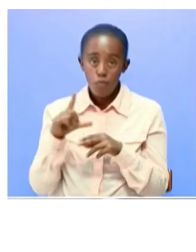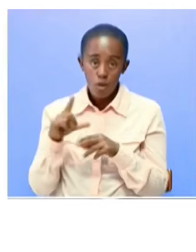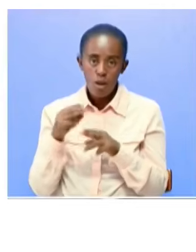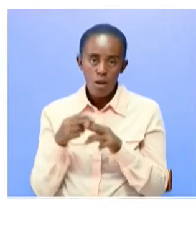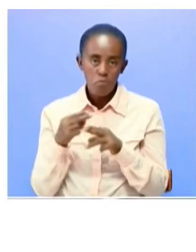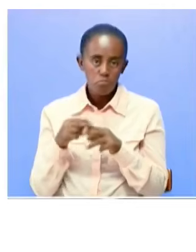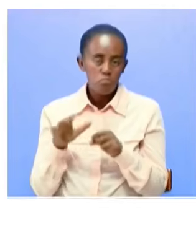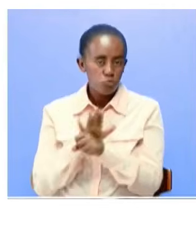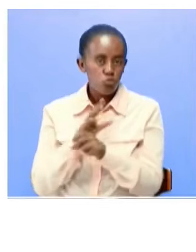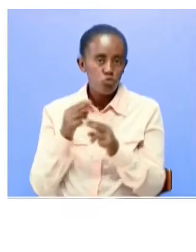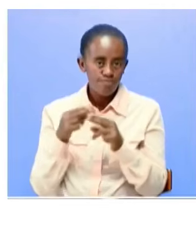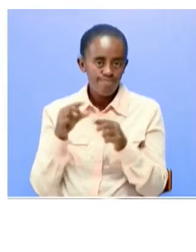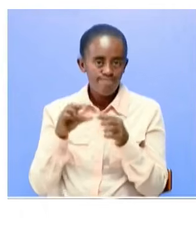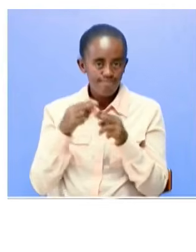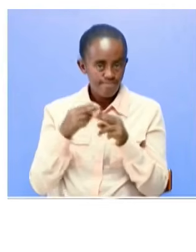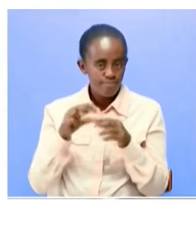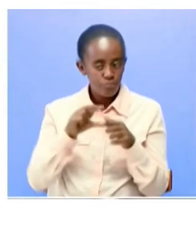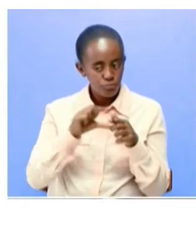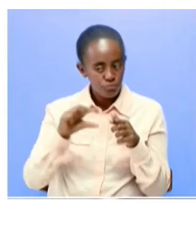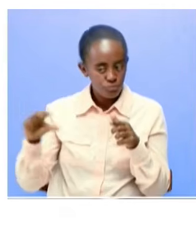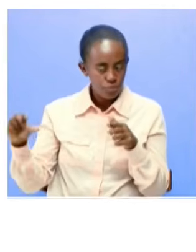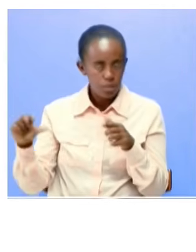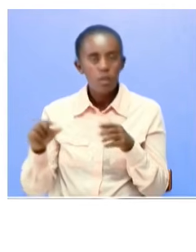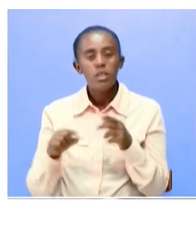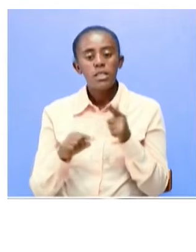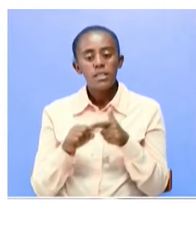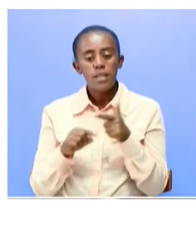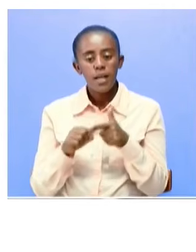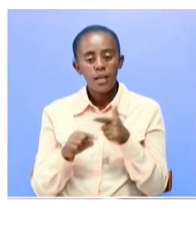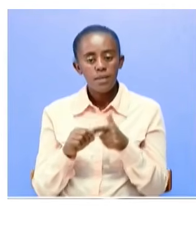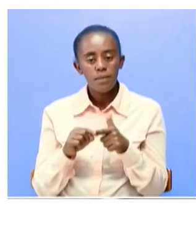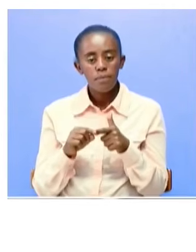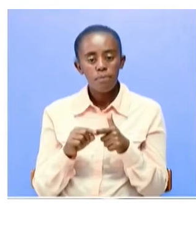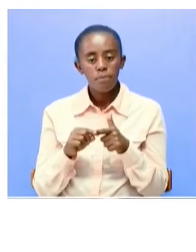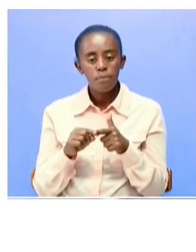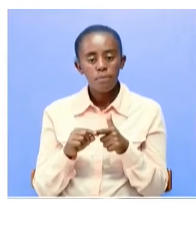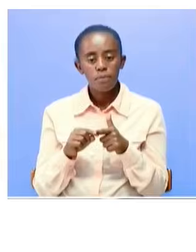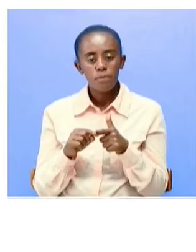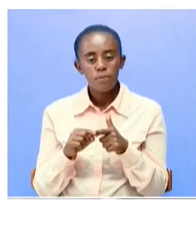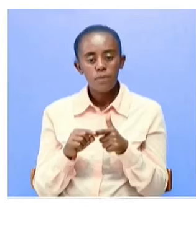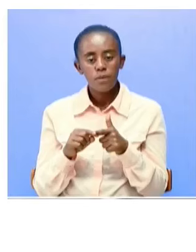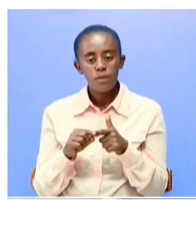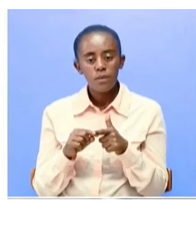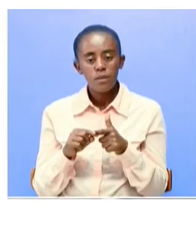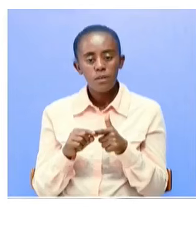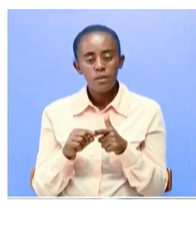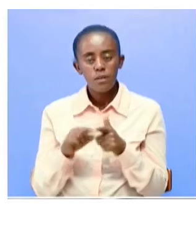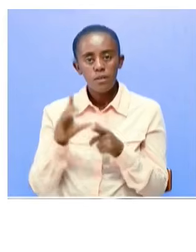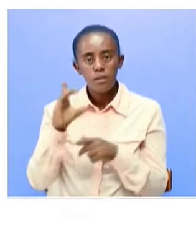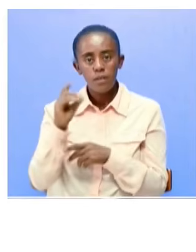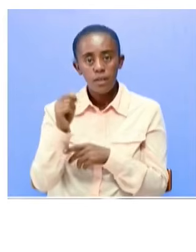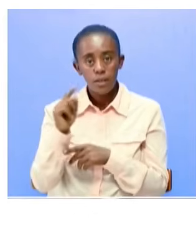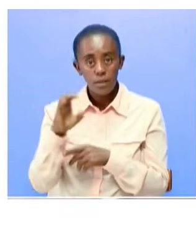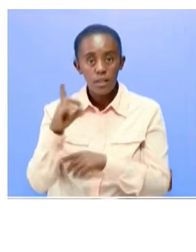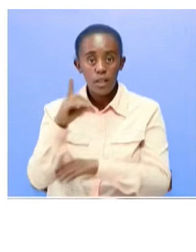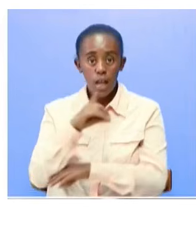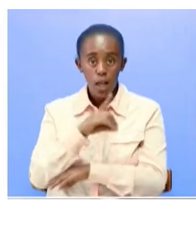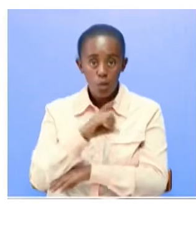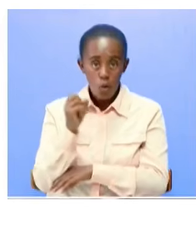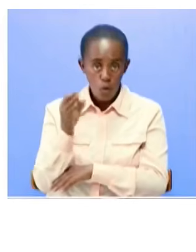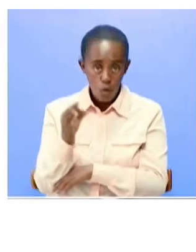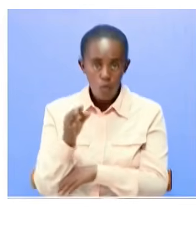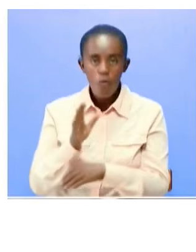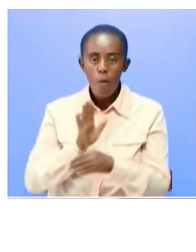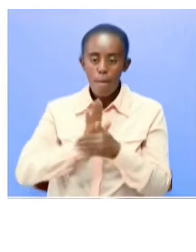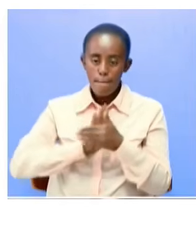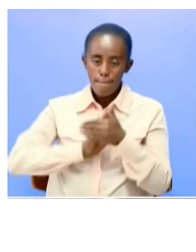Full name. The second, there should be date of